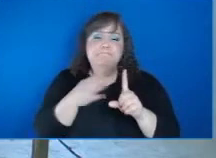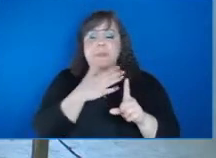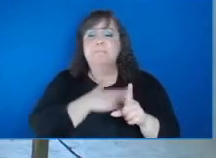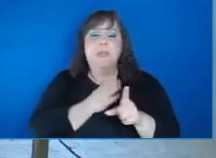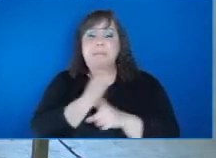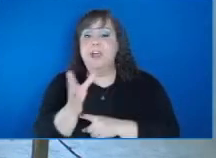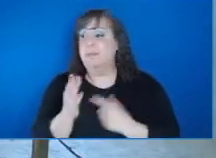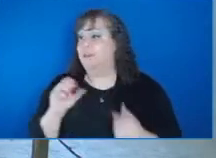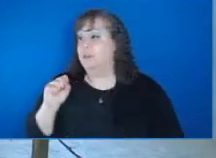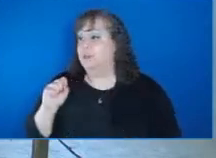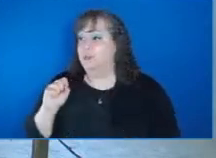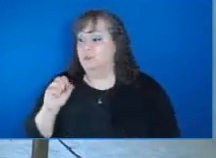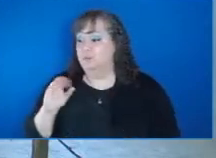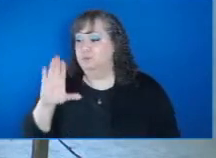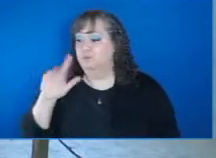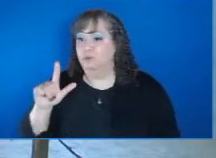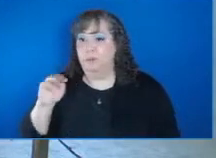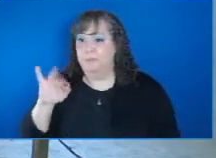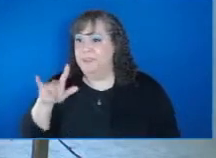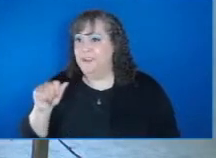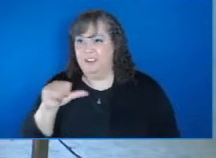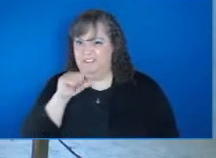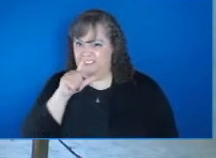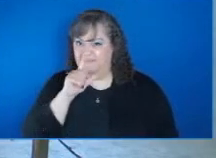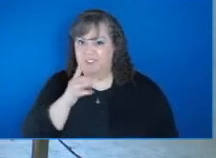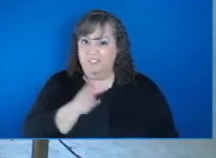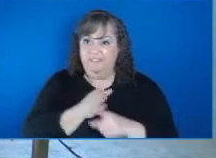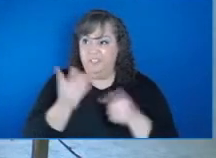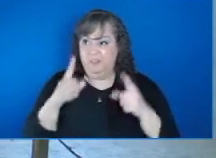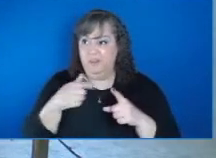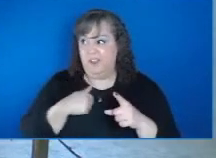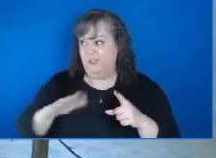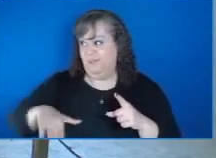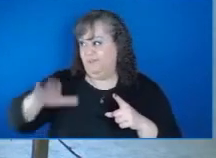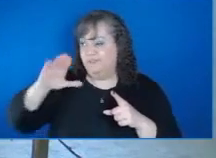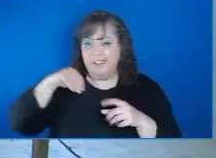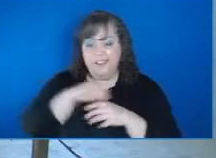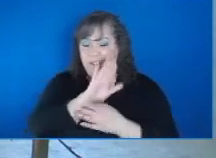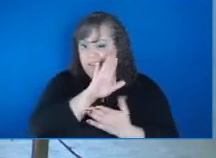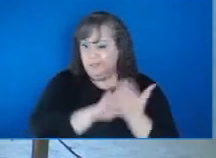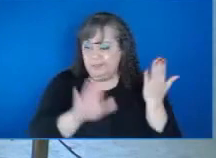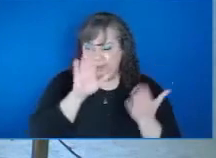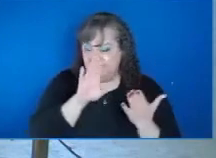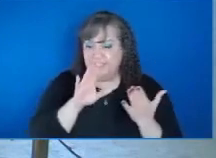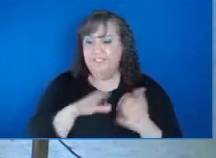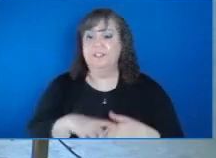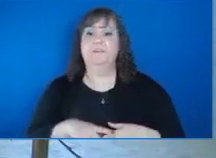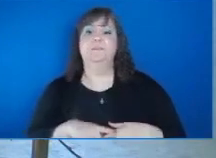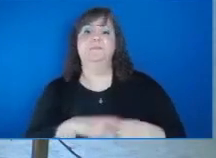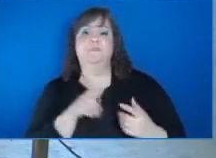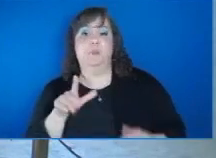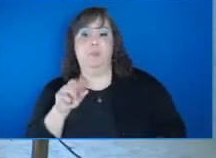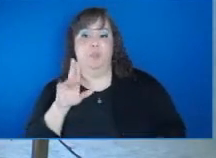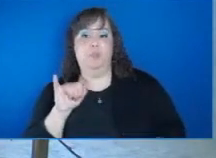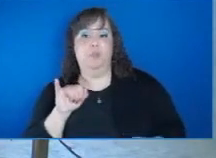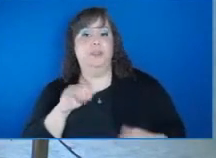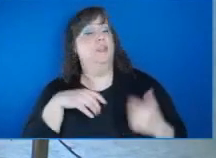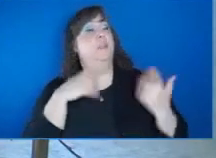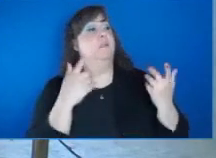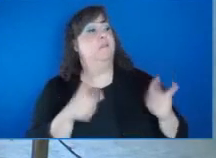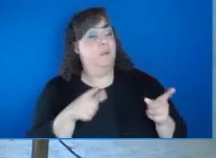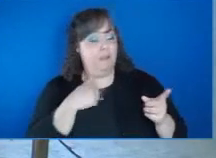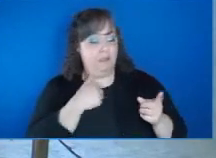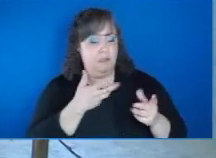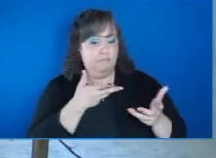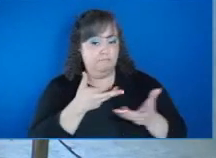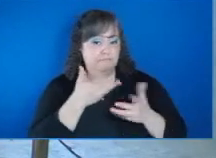field. Right. Well, Nancy makes a great point. It's something when I give public talks, especially to kids, try to always emphasize that, you know, people